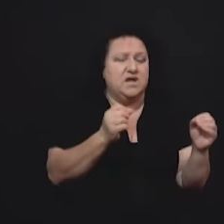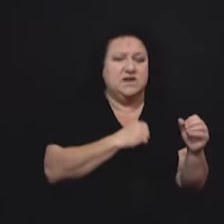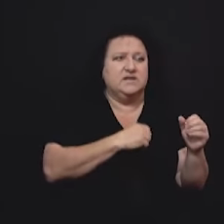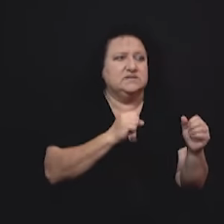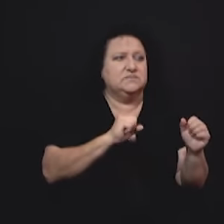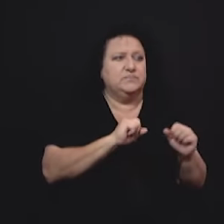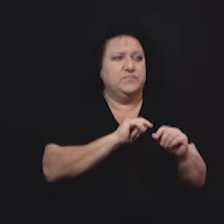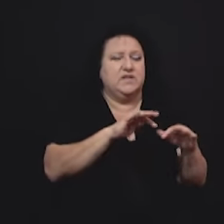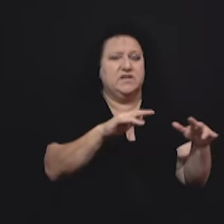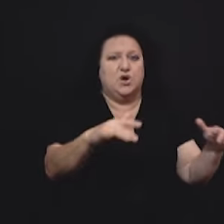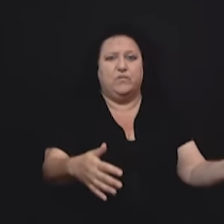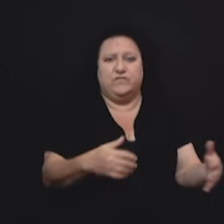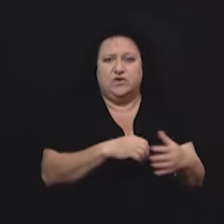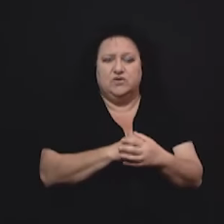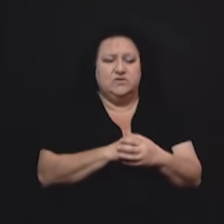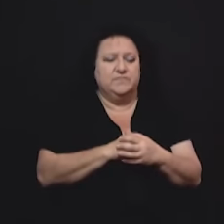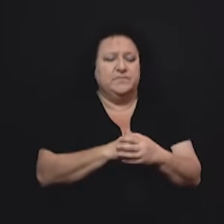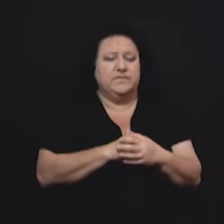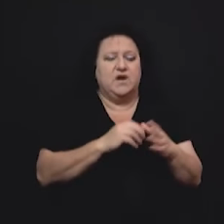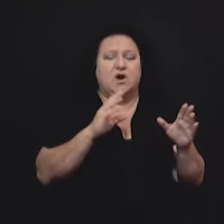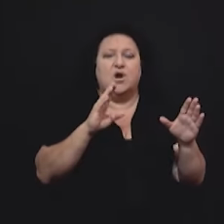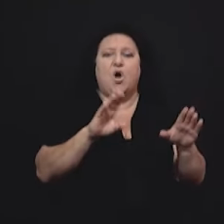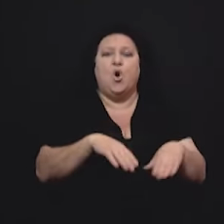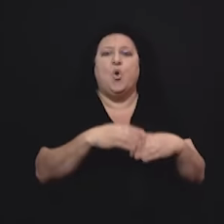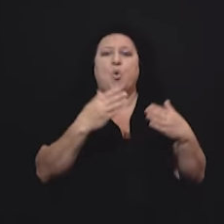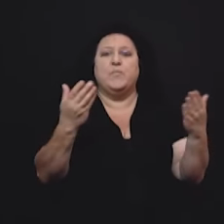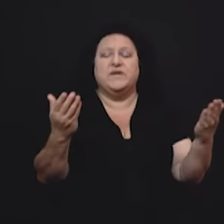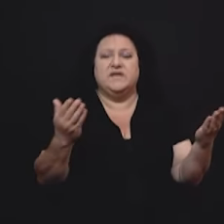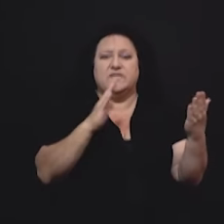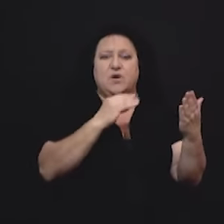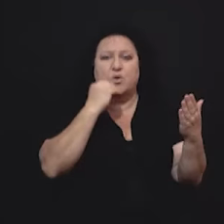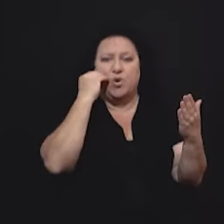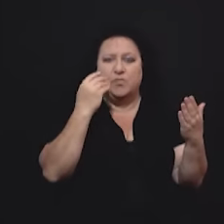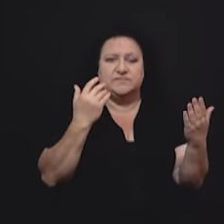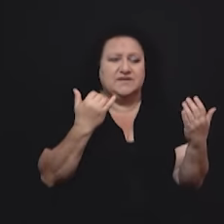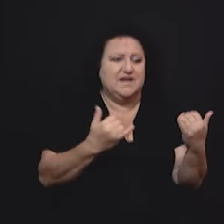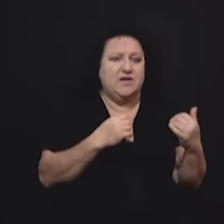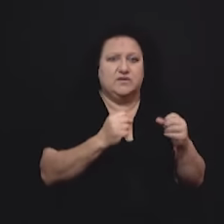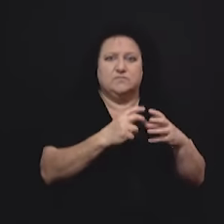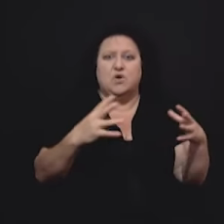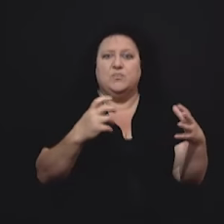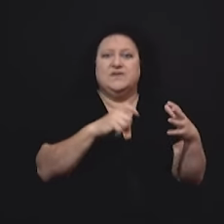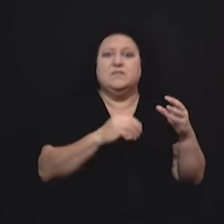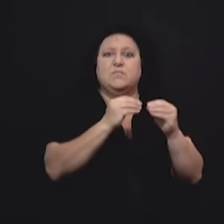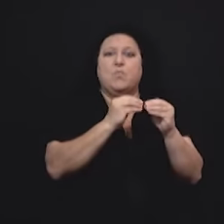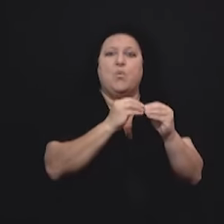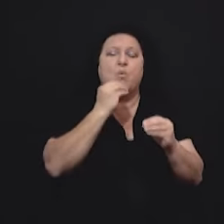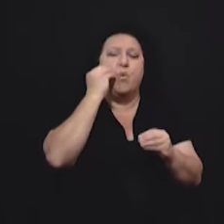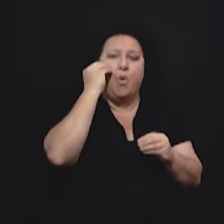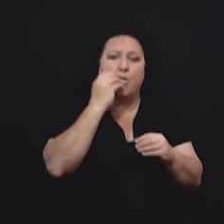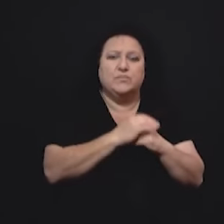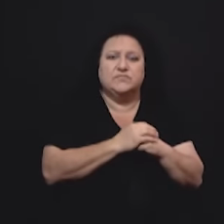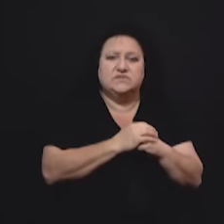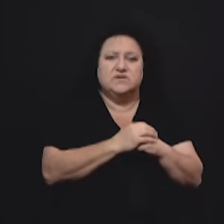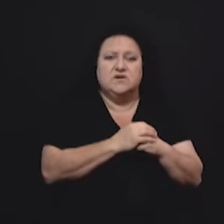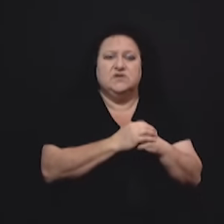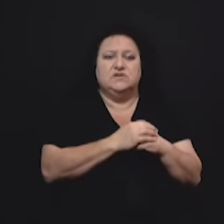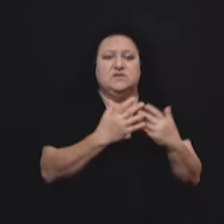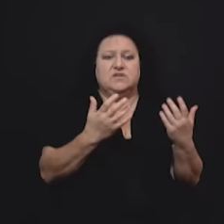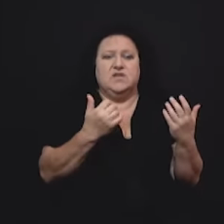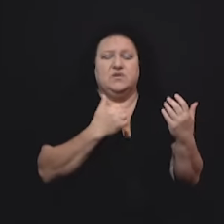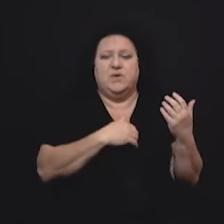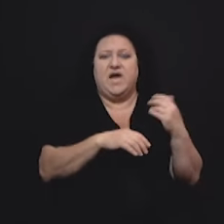have opened their homes to people in this church, and now it is multiplying to where we probably need more homes to help make room for all those that are gathering